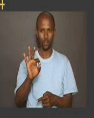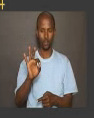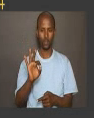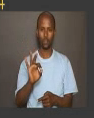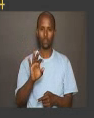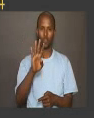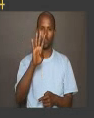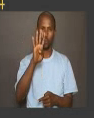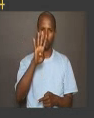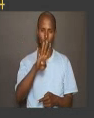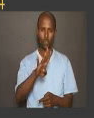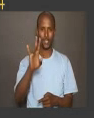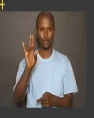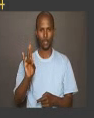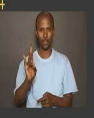29,